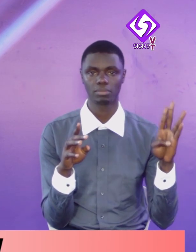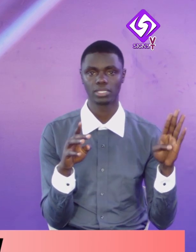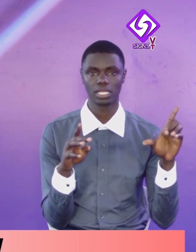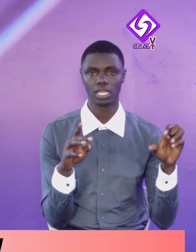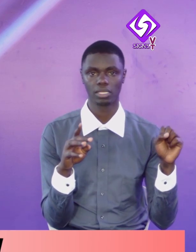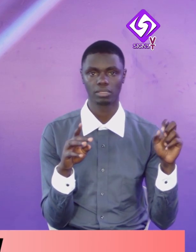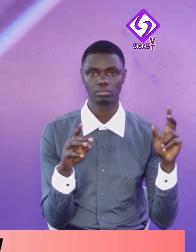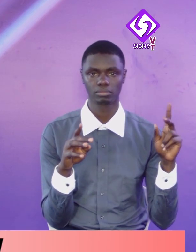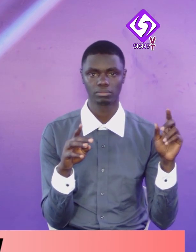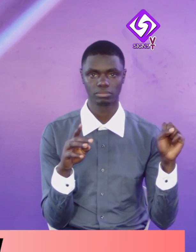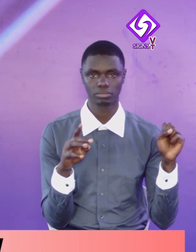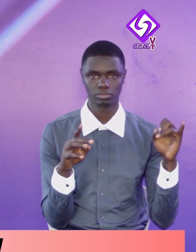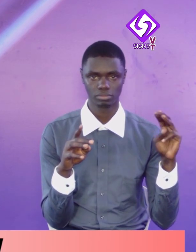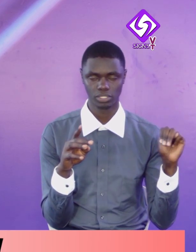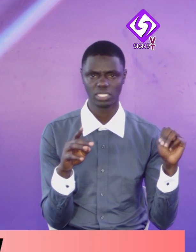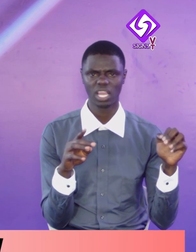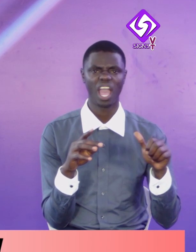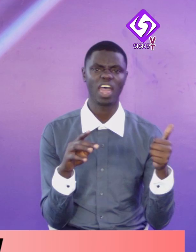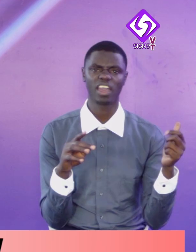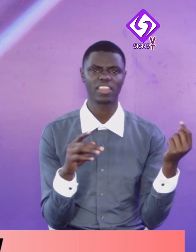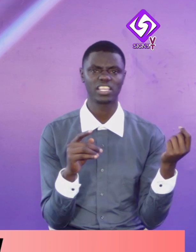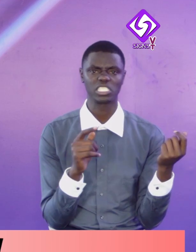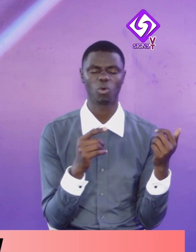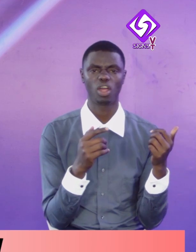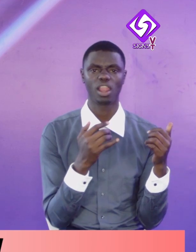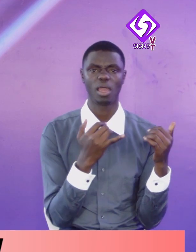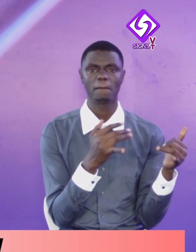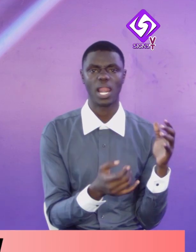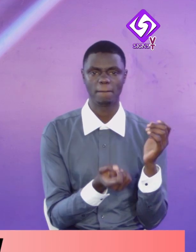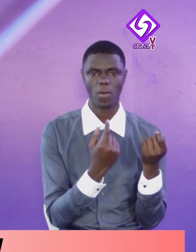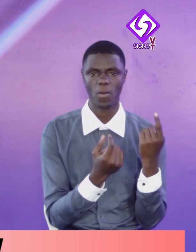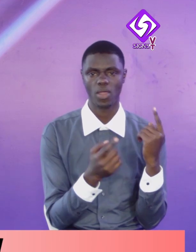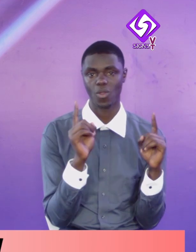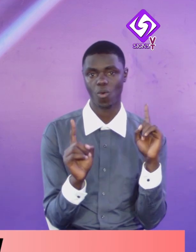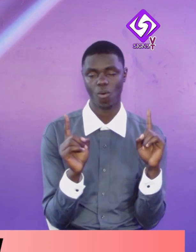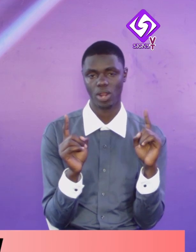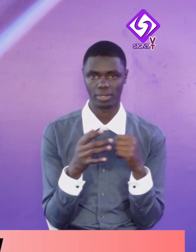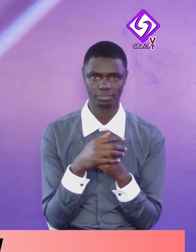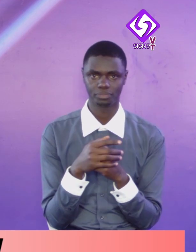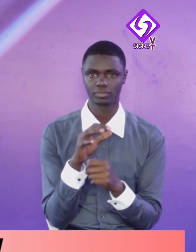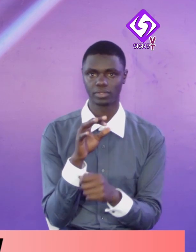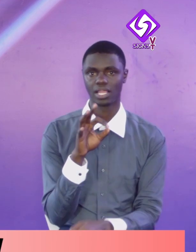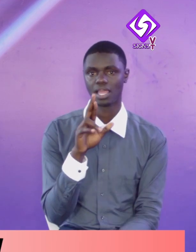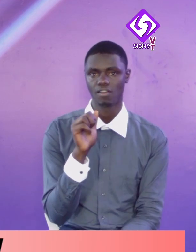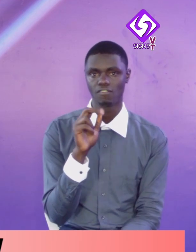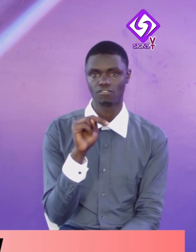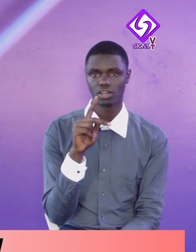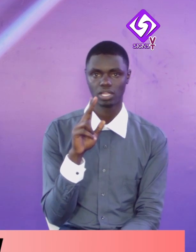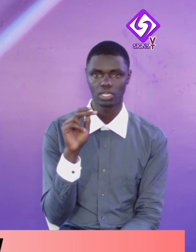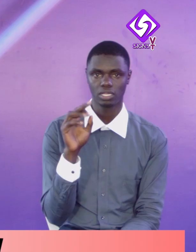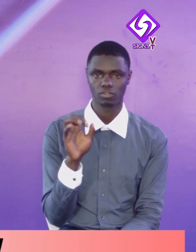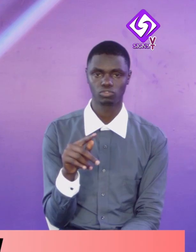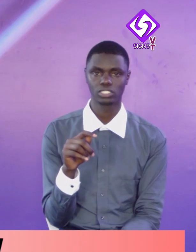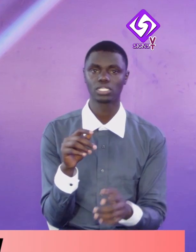Nkunku and other small players originated. That is 1-1. Frankfurt versus Bayern. It was